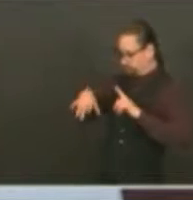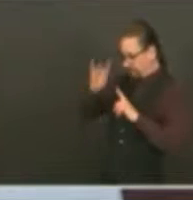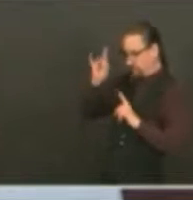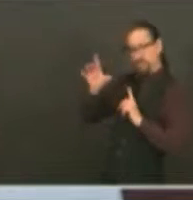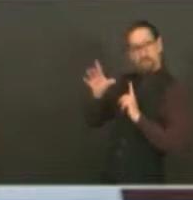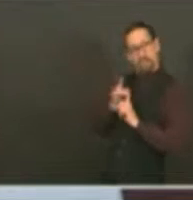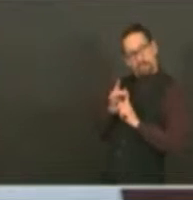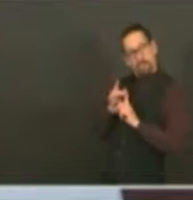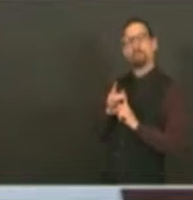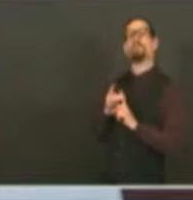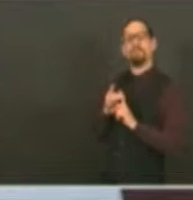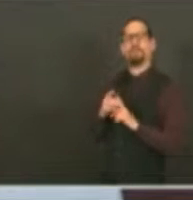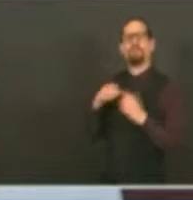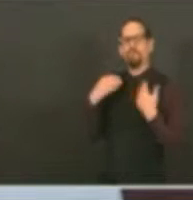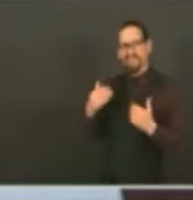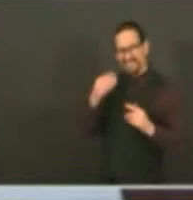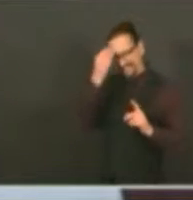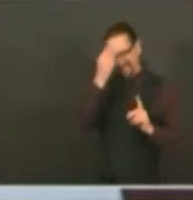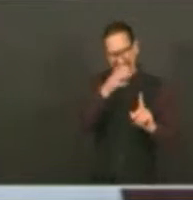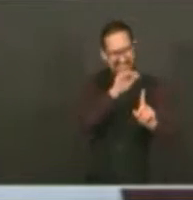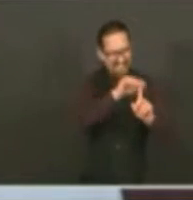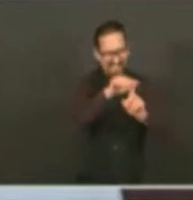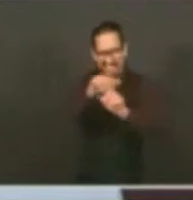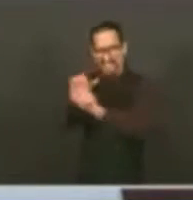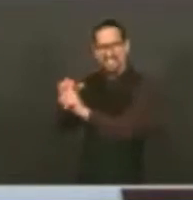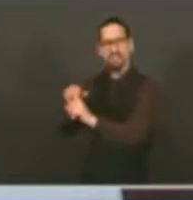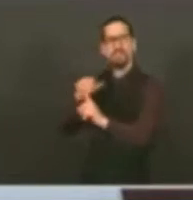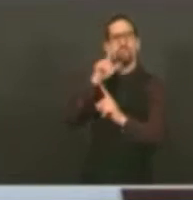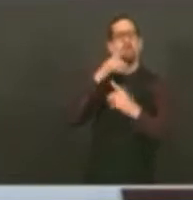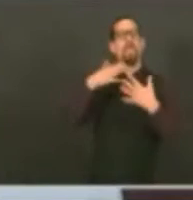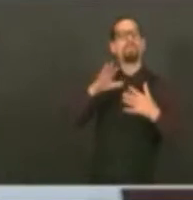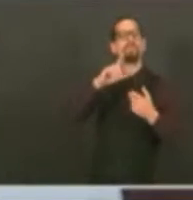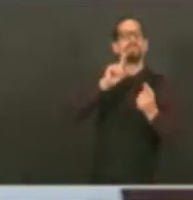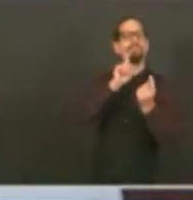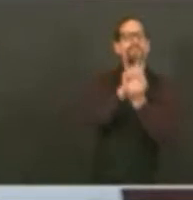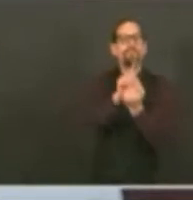friends. Do what it takes to protect your household.